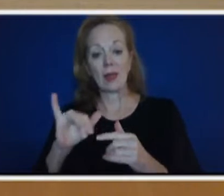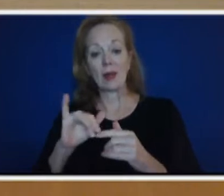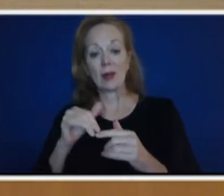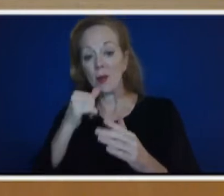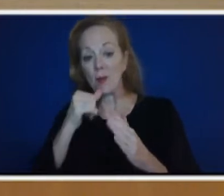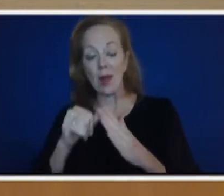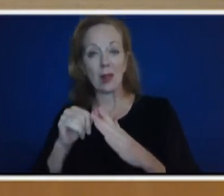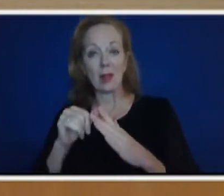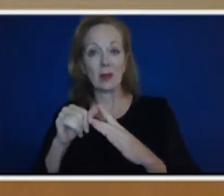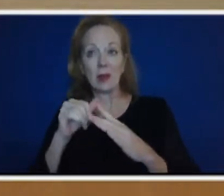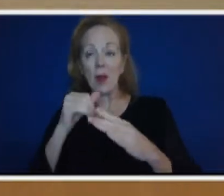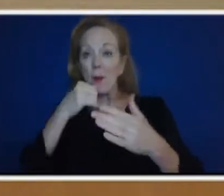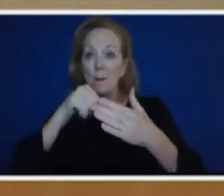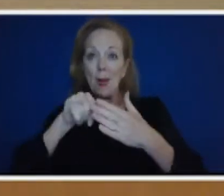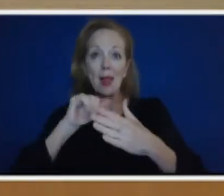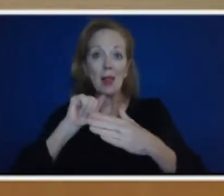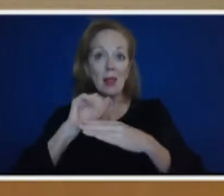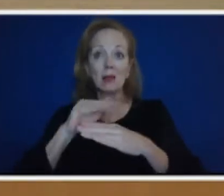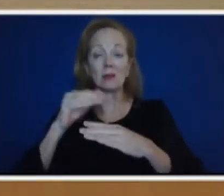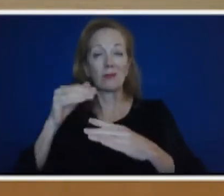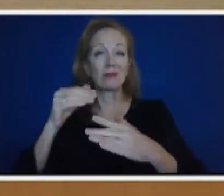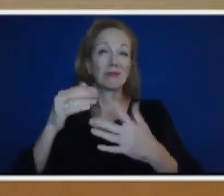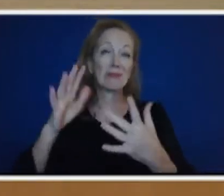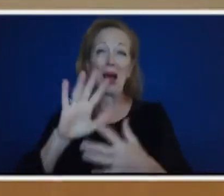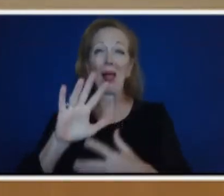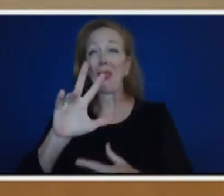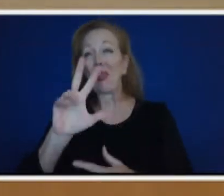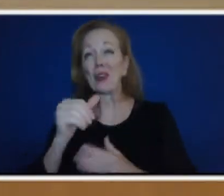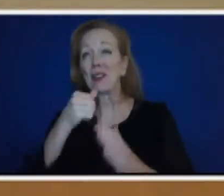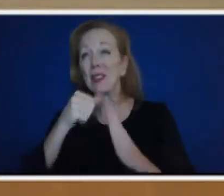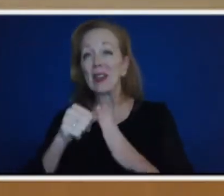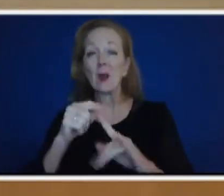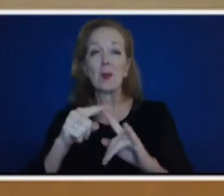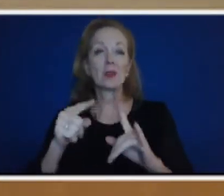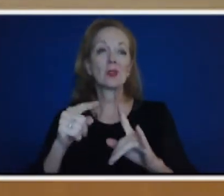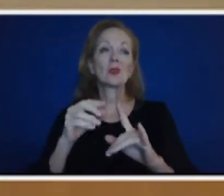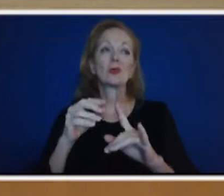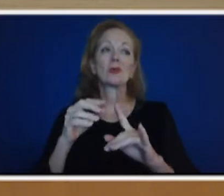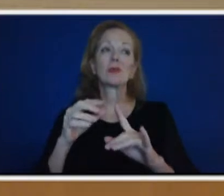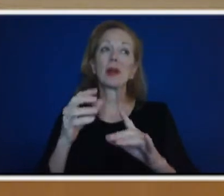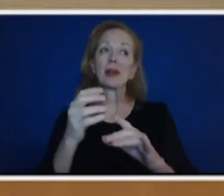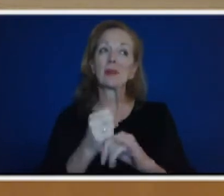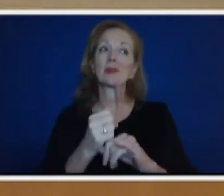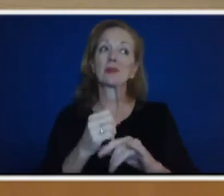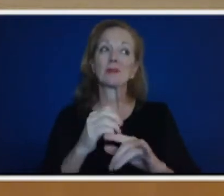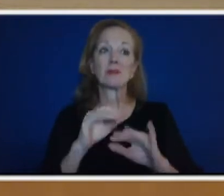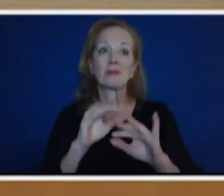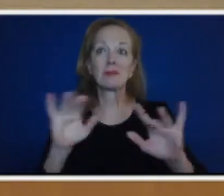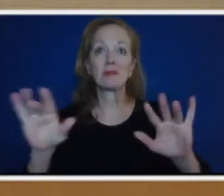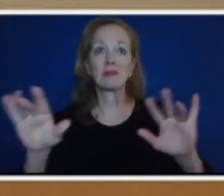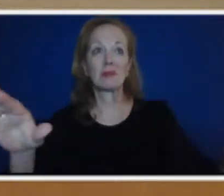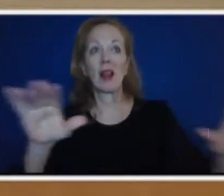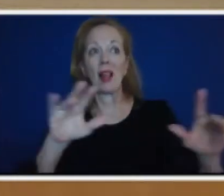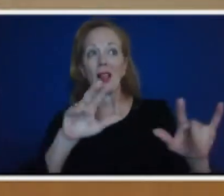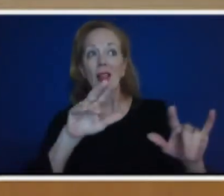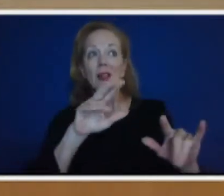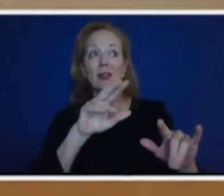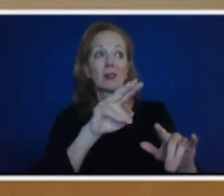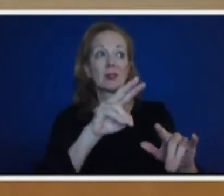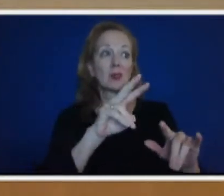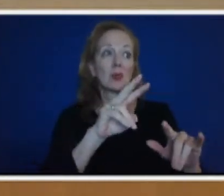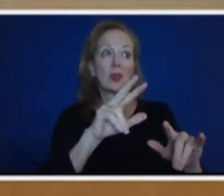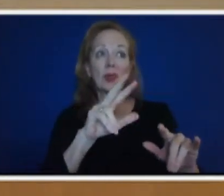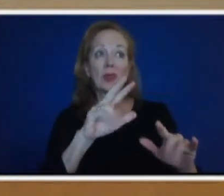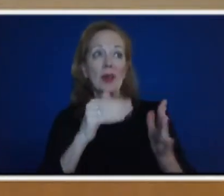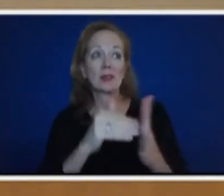We may mail 30 letters, but you may capture 3,000-4,000 people that are subscribed to the neighborhoods within a half mile on next